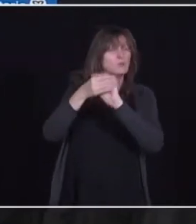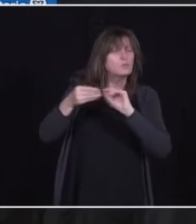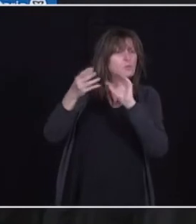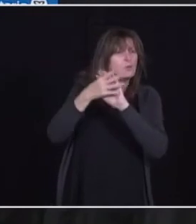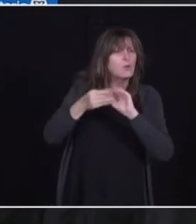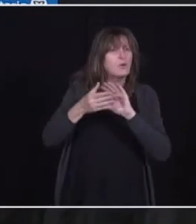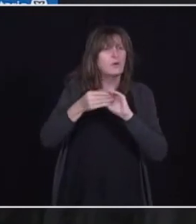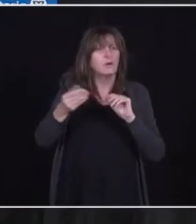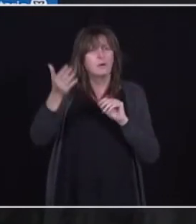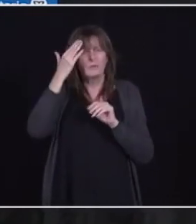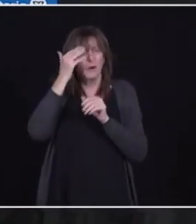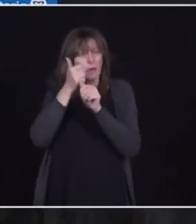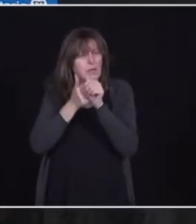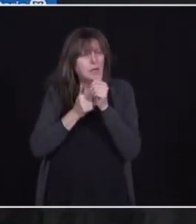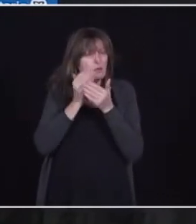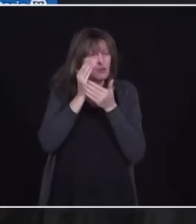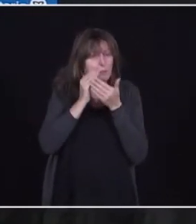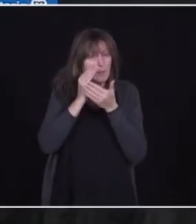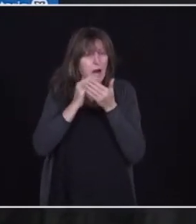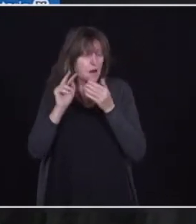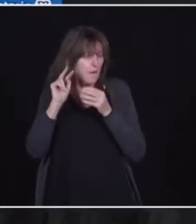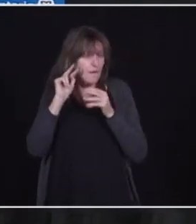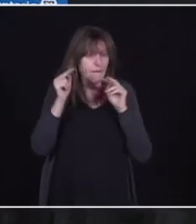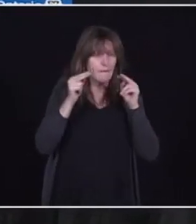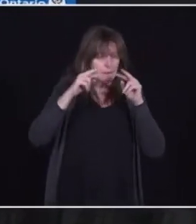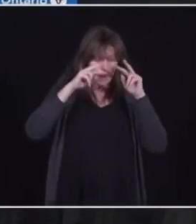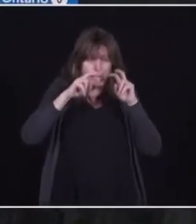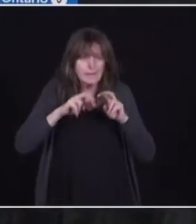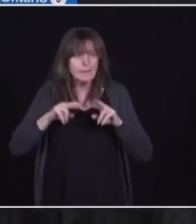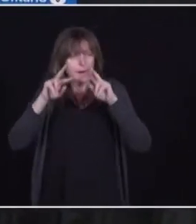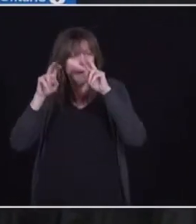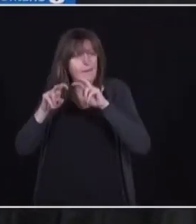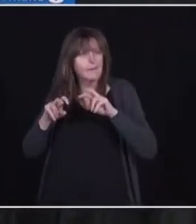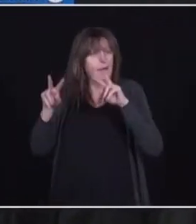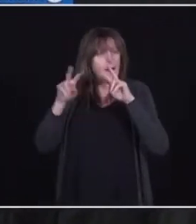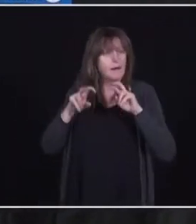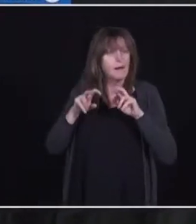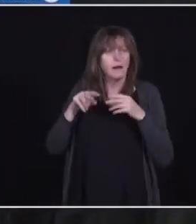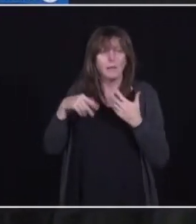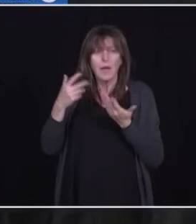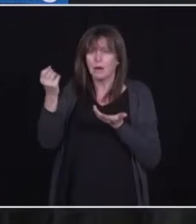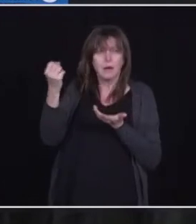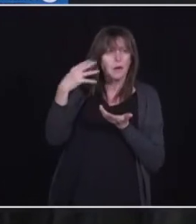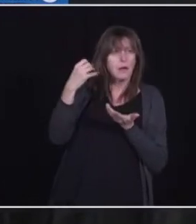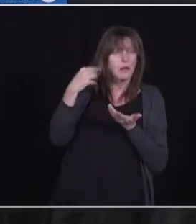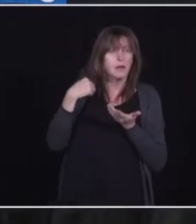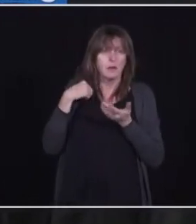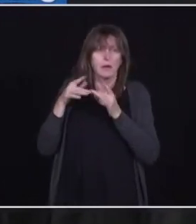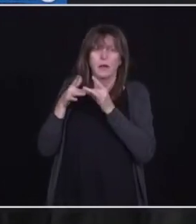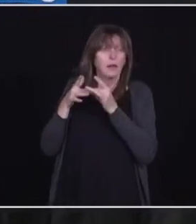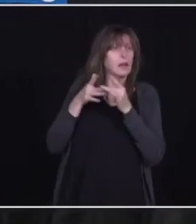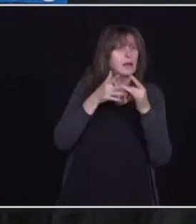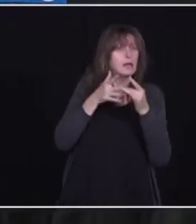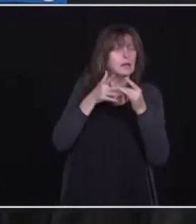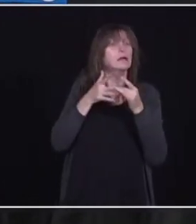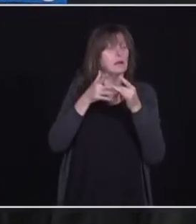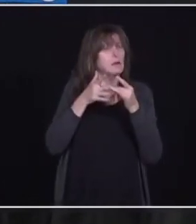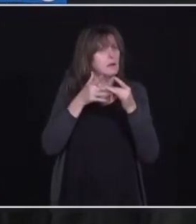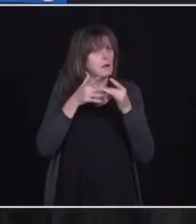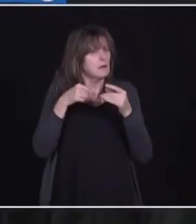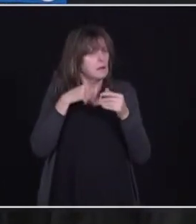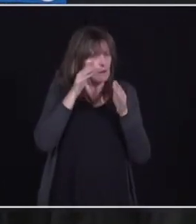we don't hear about it. And anytime you've ever given us a lead, I call it a lead, to go after something, we do. So all the media, thank